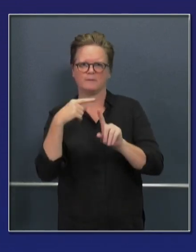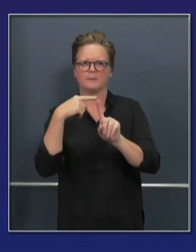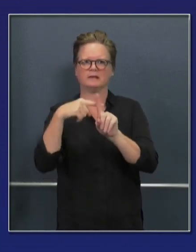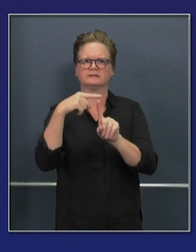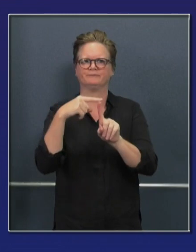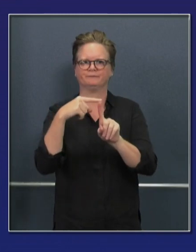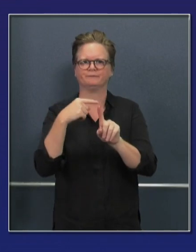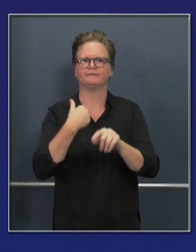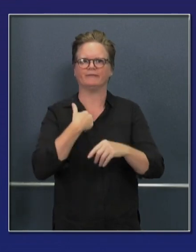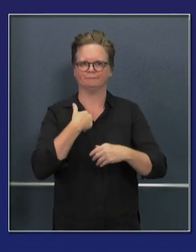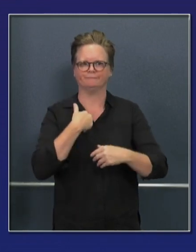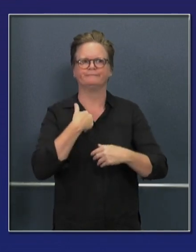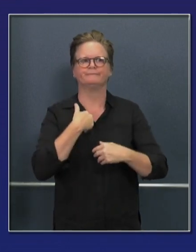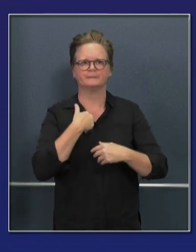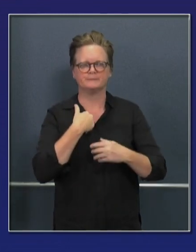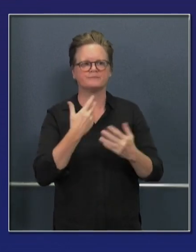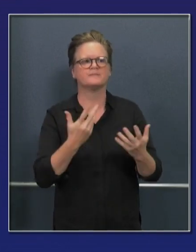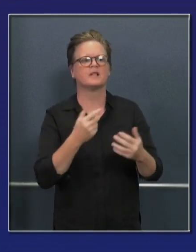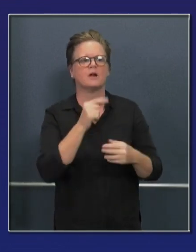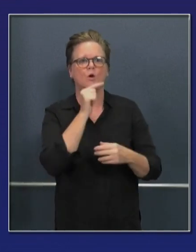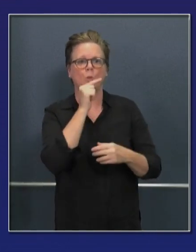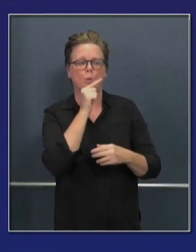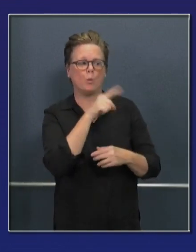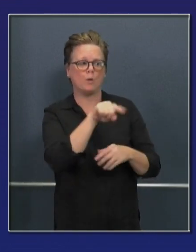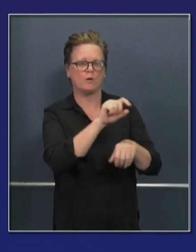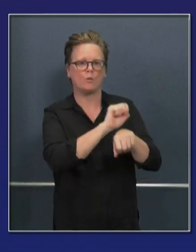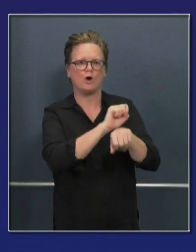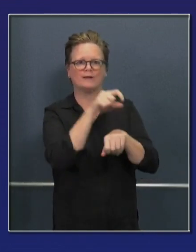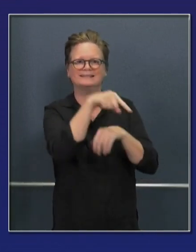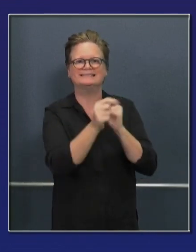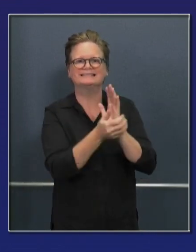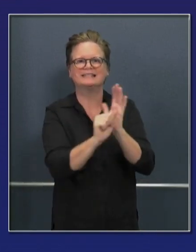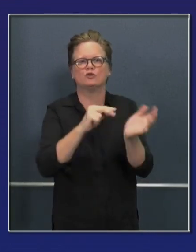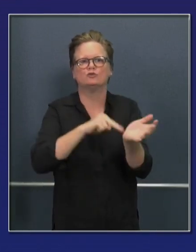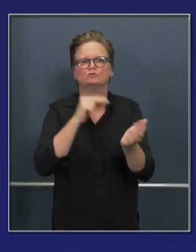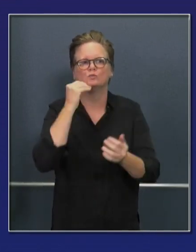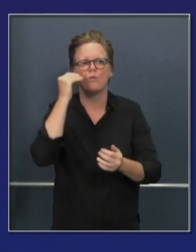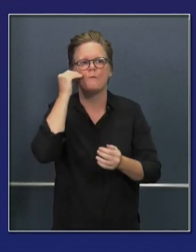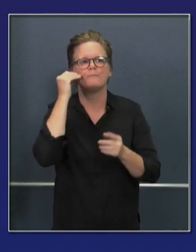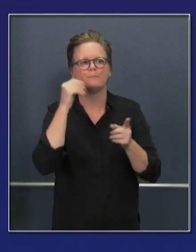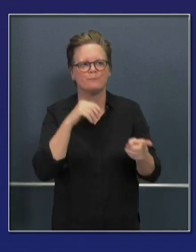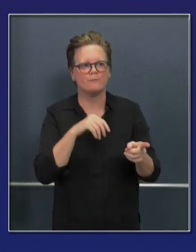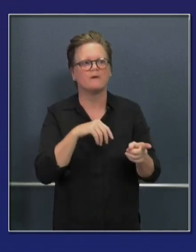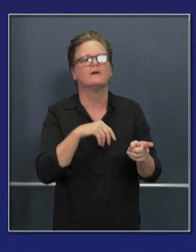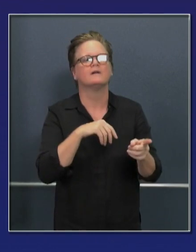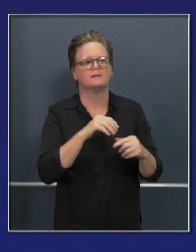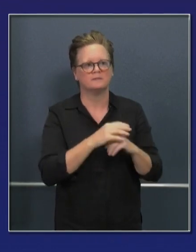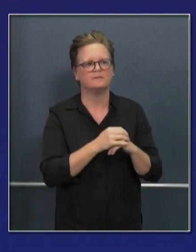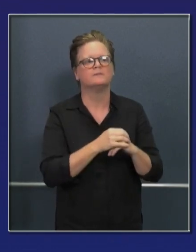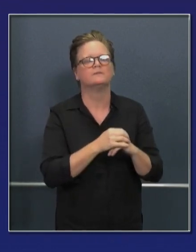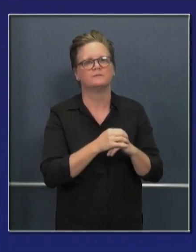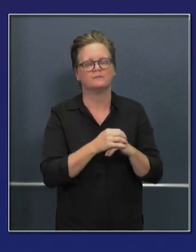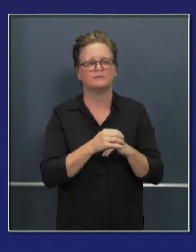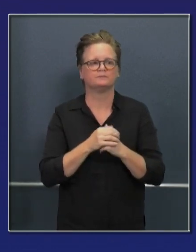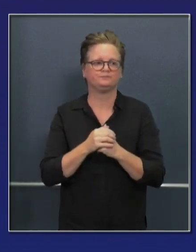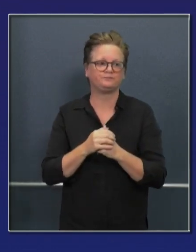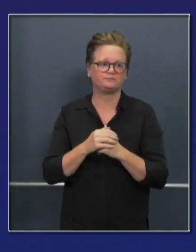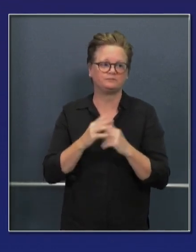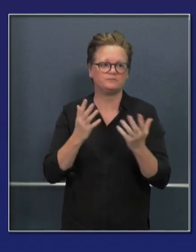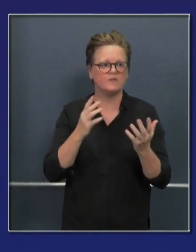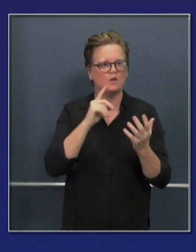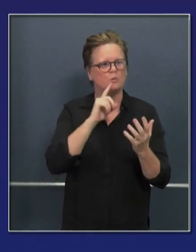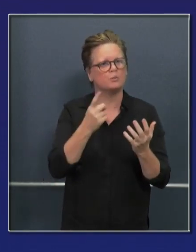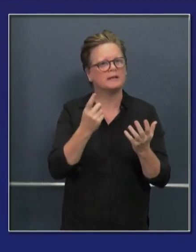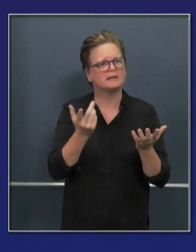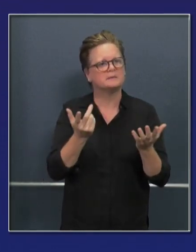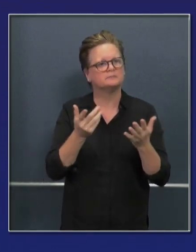small subset, so I want to be cautious. 141 of the 1,224 skilled nursing facilities that have reported in. But they've been testing